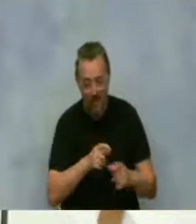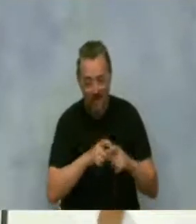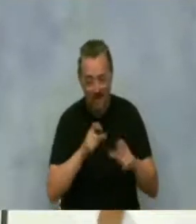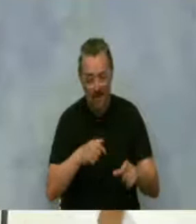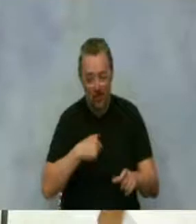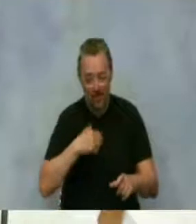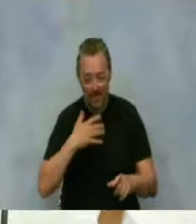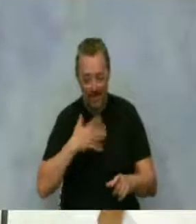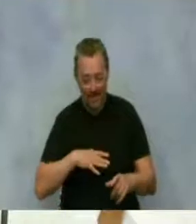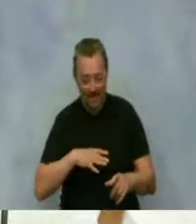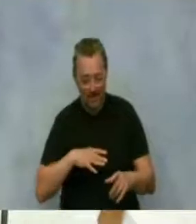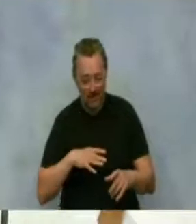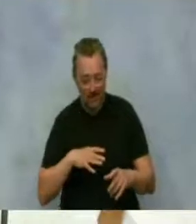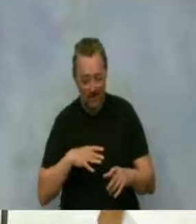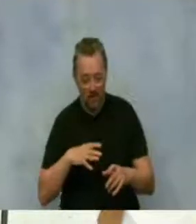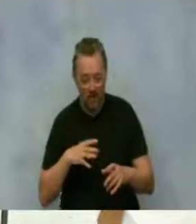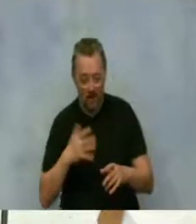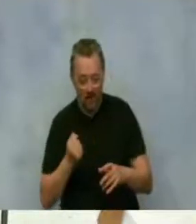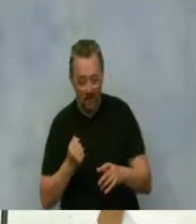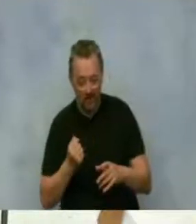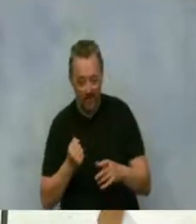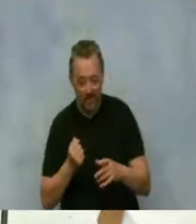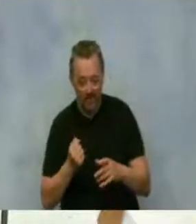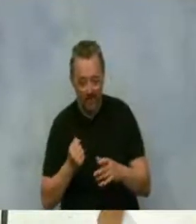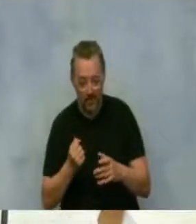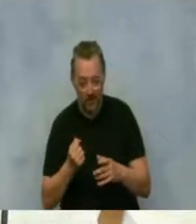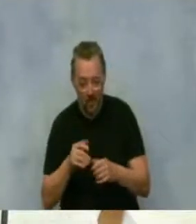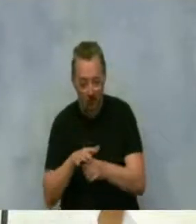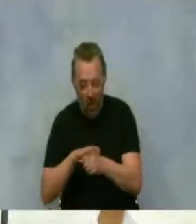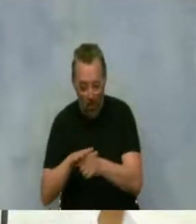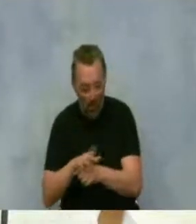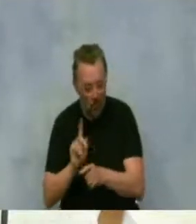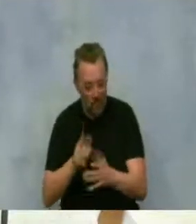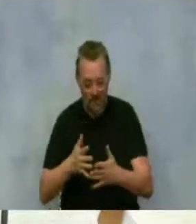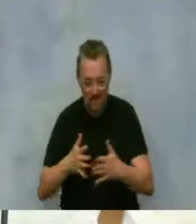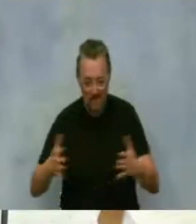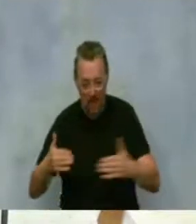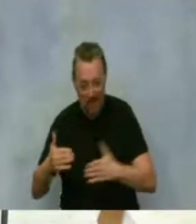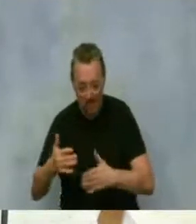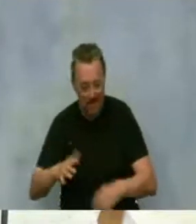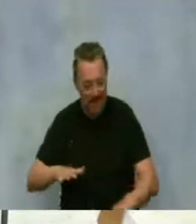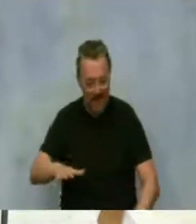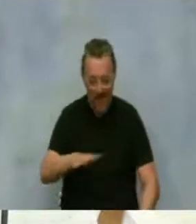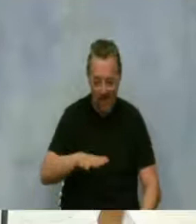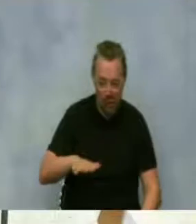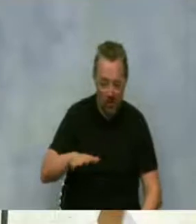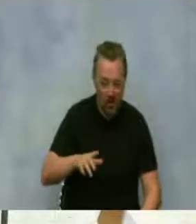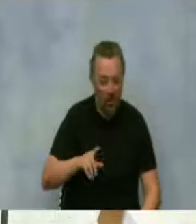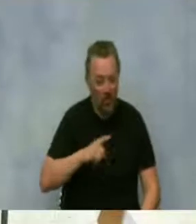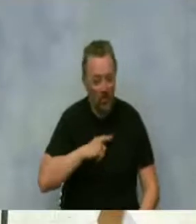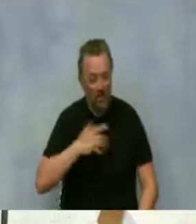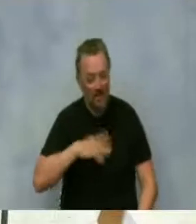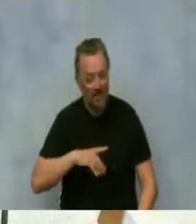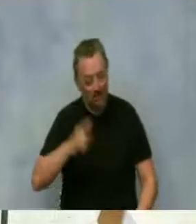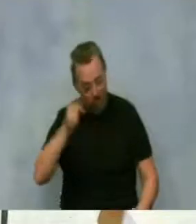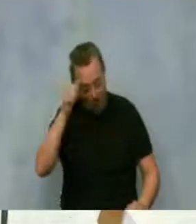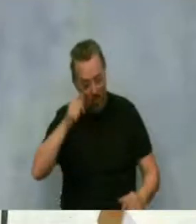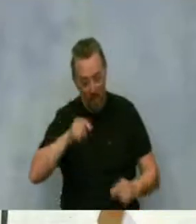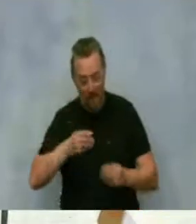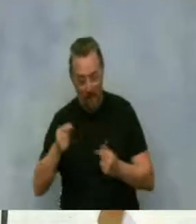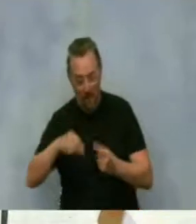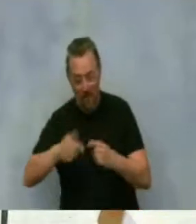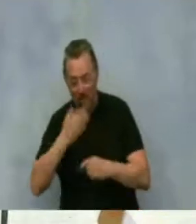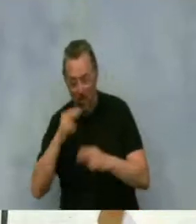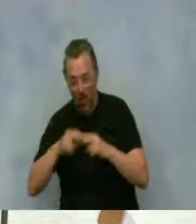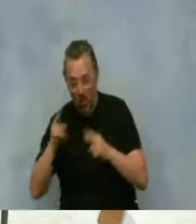replace that and the scarcity there, that type of location, size, type, in the area that we need for the levels of homeless application we're receiving. I